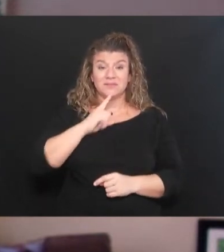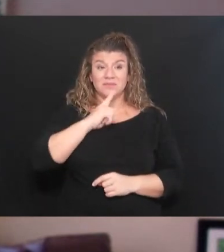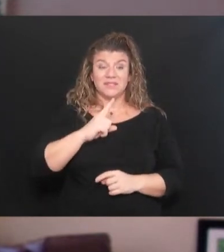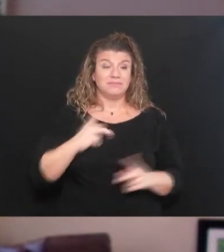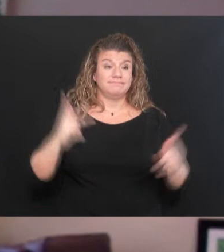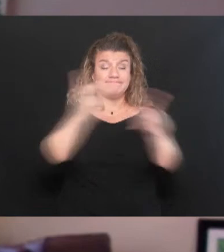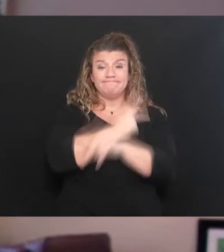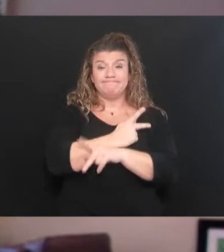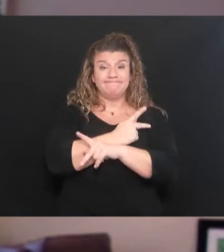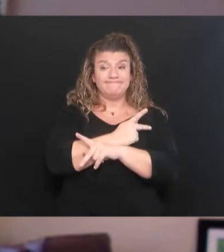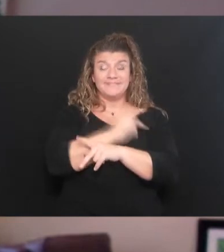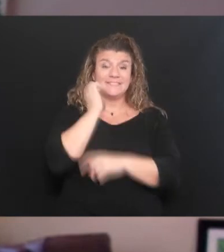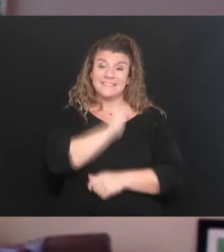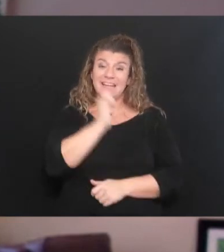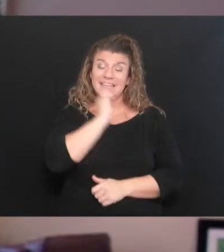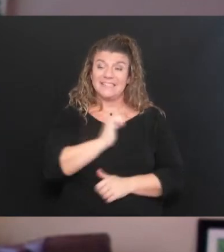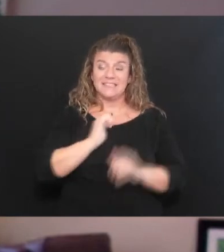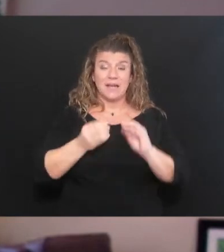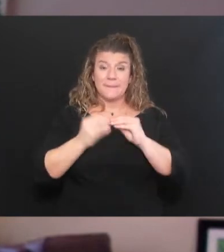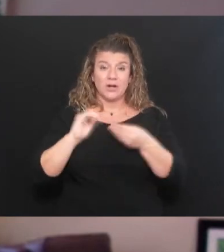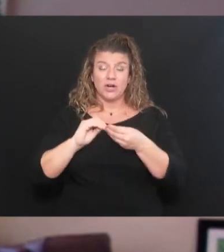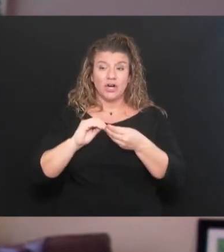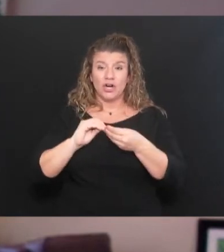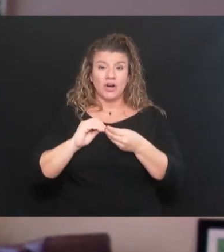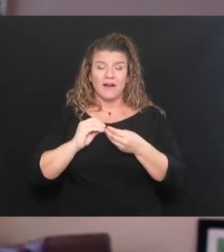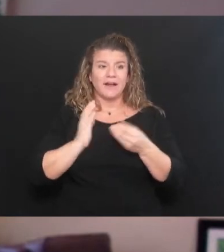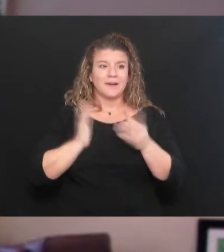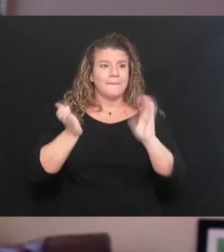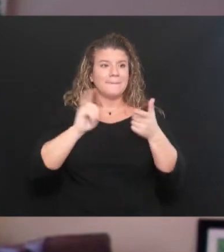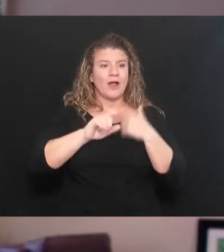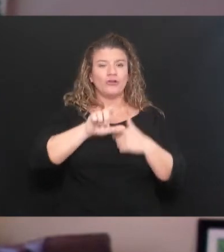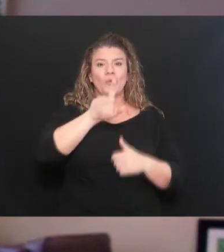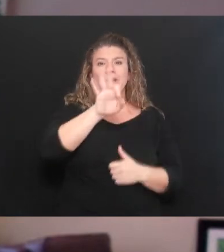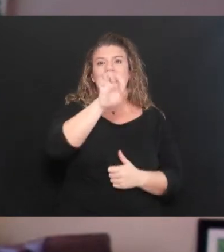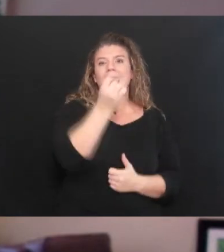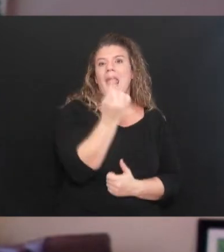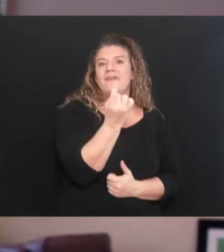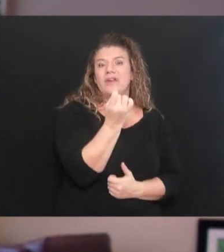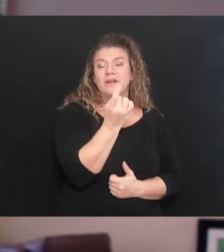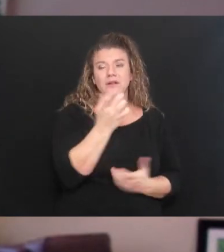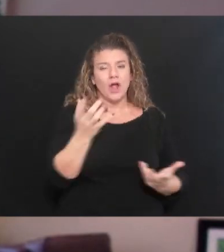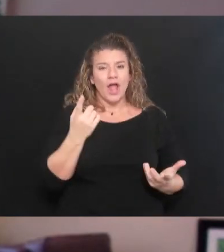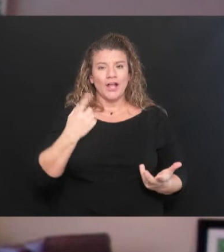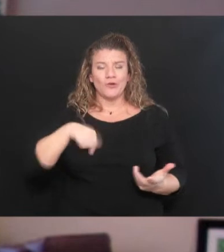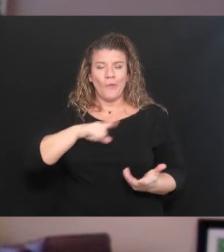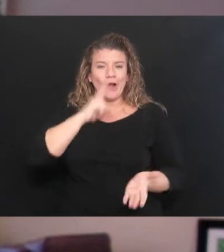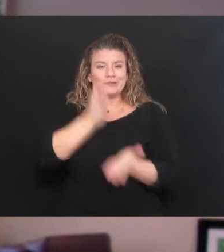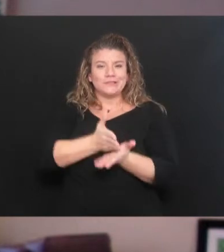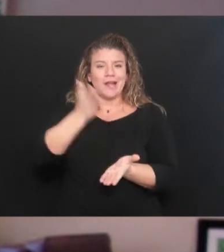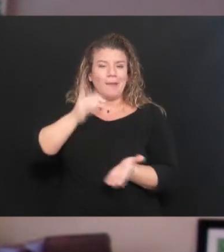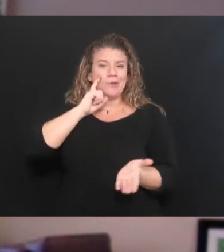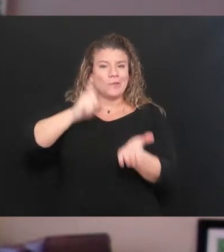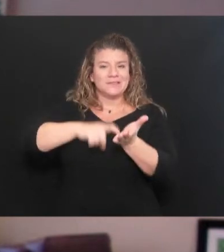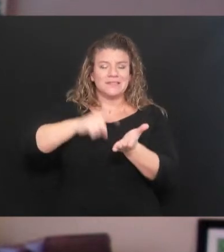daily basis. And we've stopped noticing. So thank you for pointing that out, Kenny. Please get fully vaccinated if